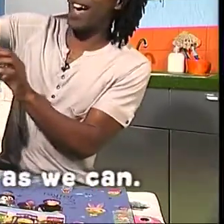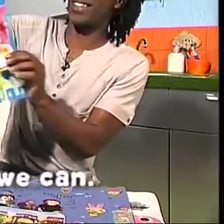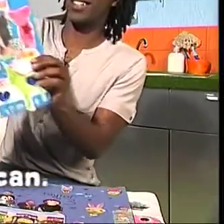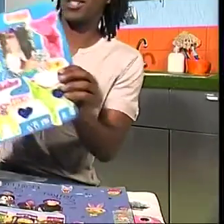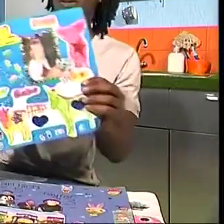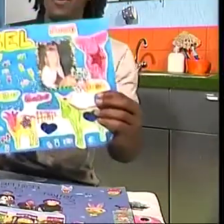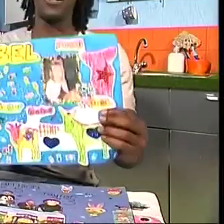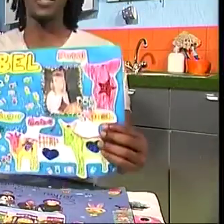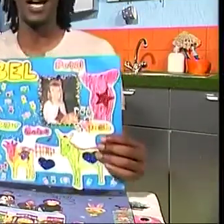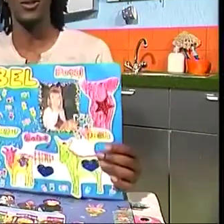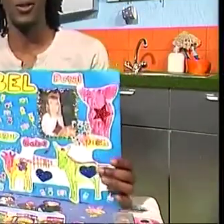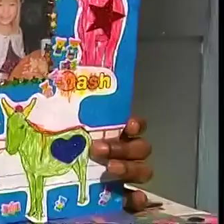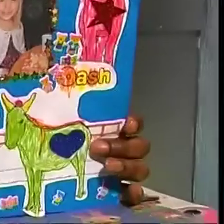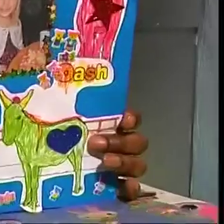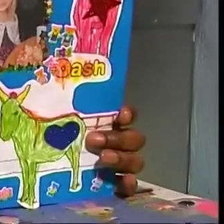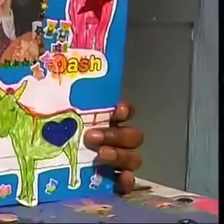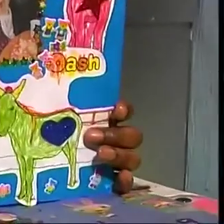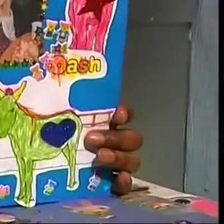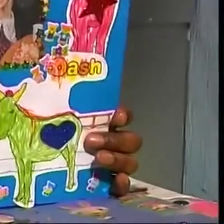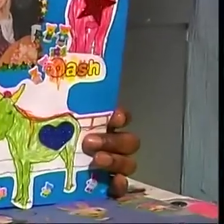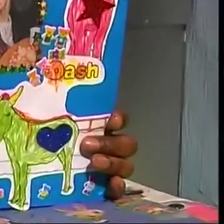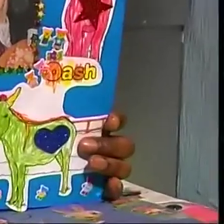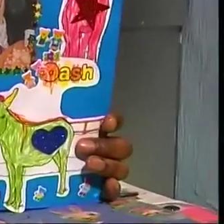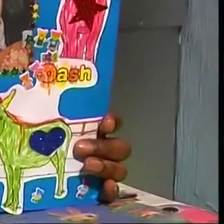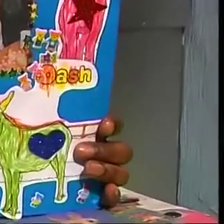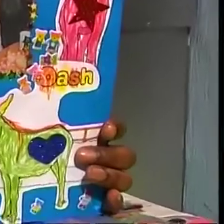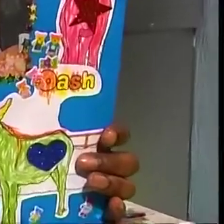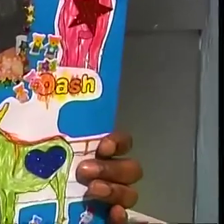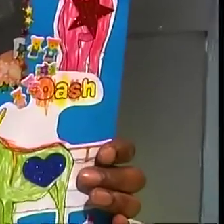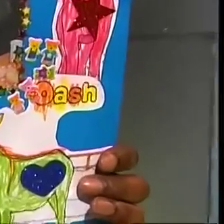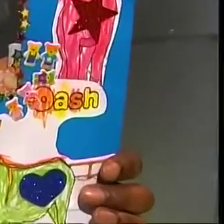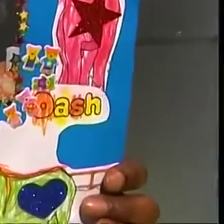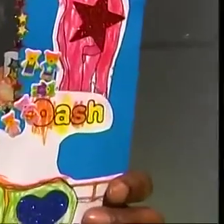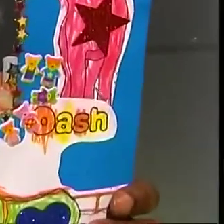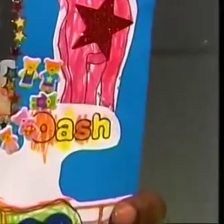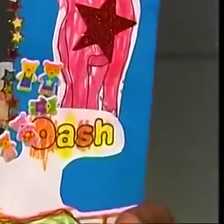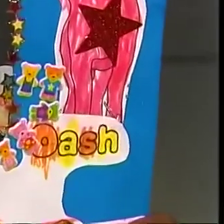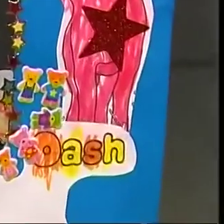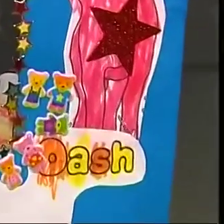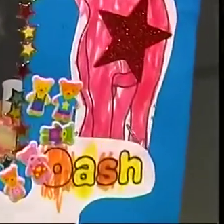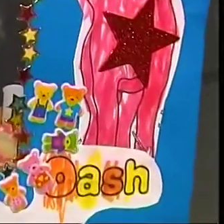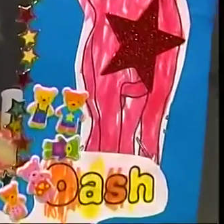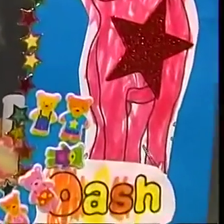Isabel, look at you with the party hat on. You are 4 today, Isabel. Happy birthday to you with lots